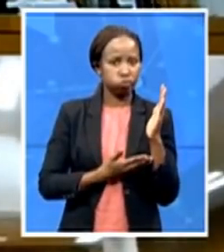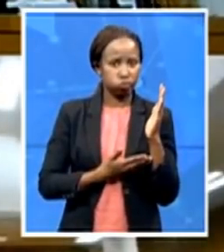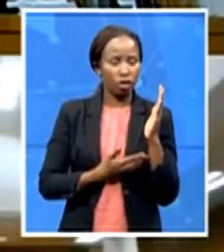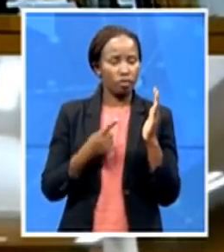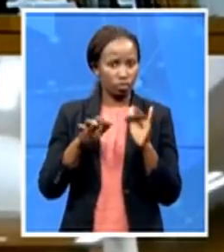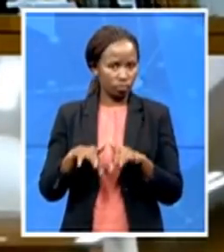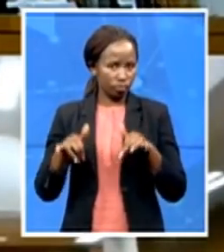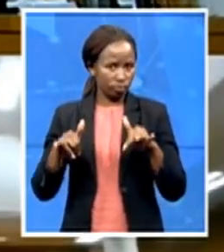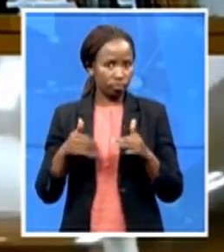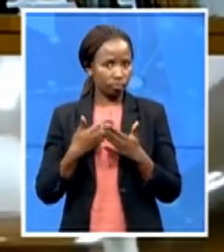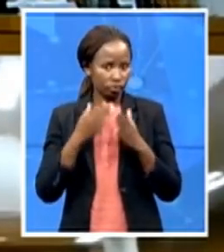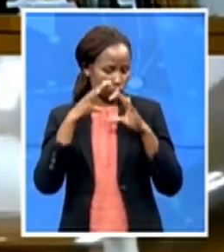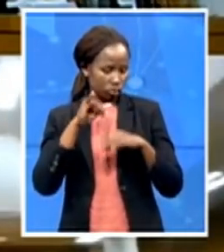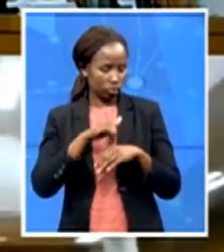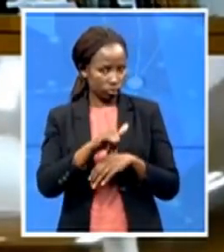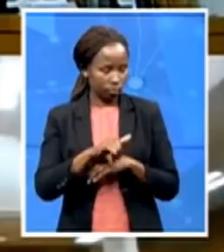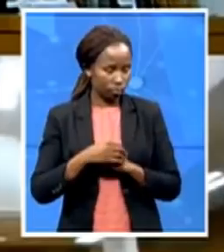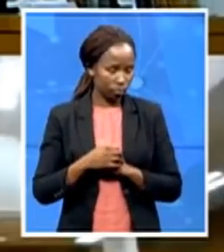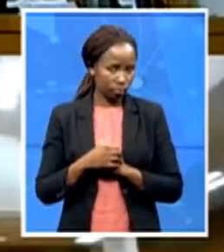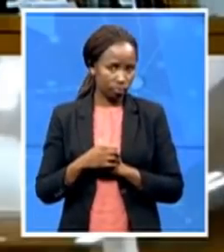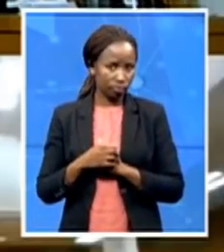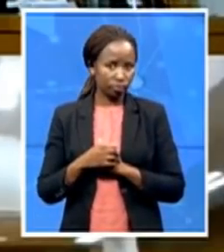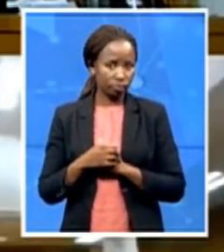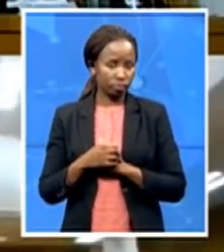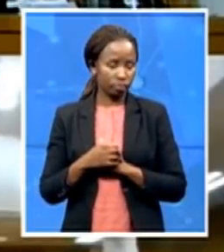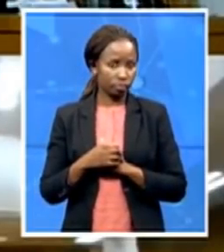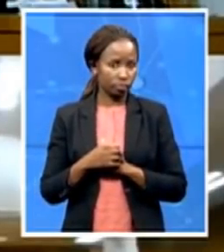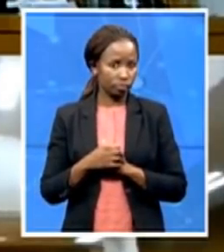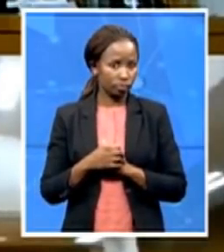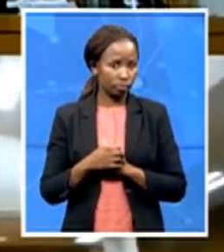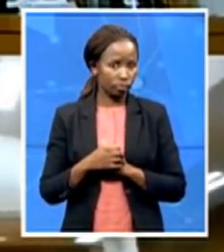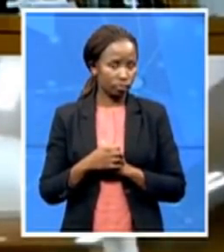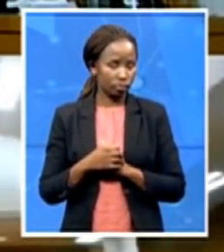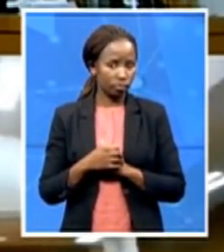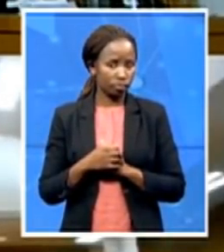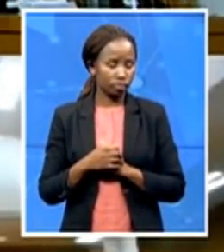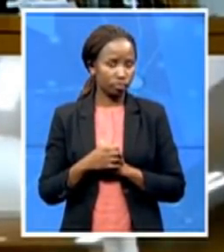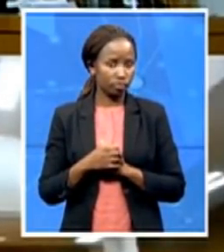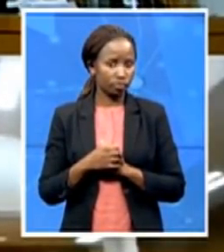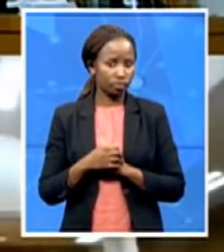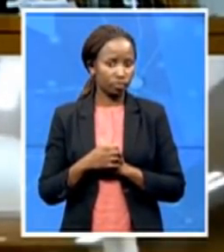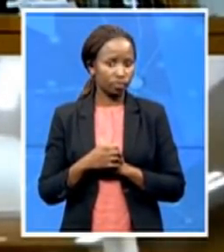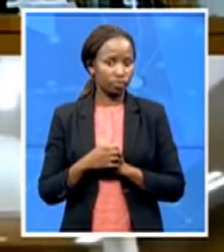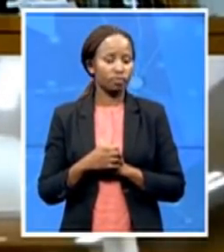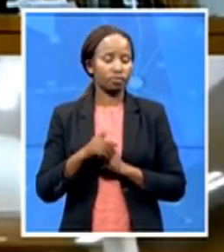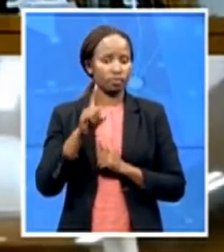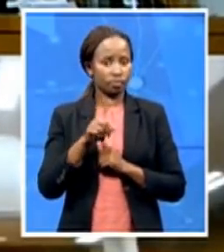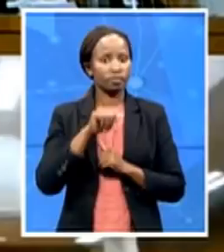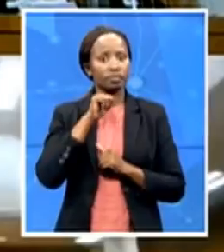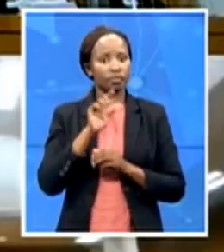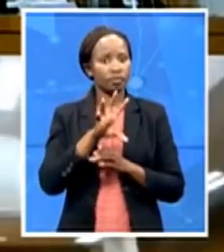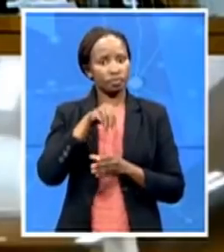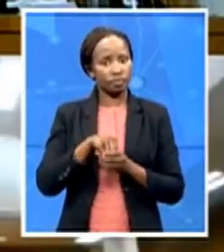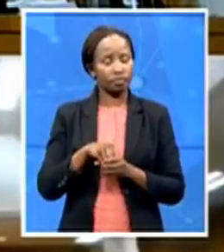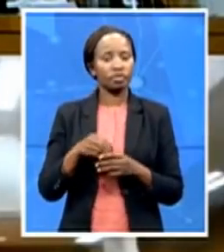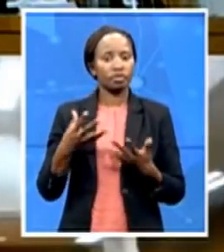And at the end of the determination of these matters falls within the exclusive jurisdiction of the Assembly. It and it